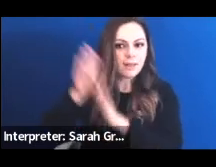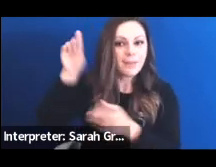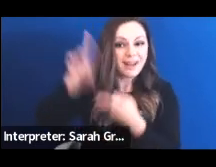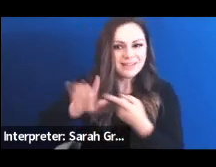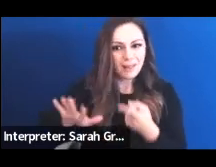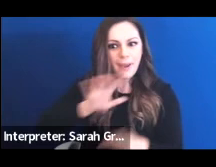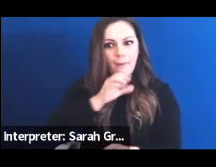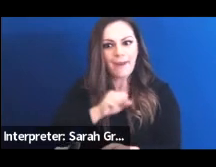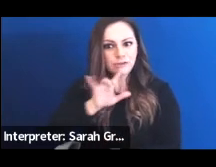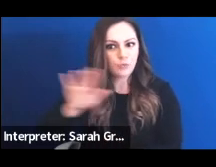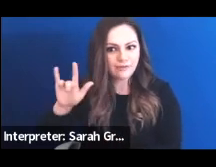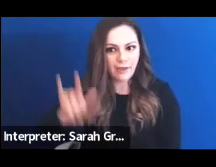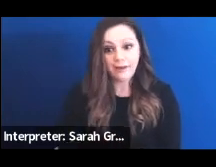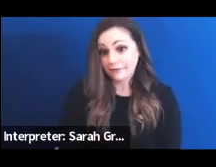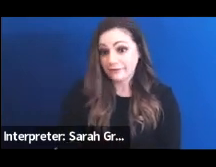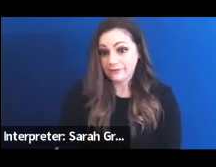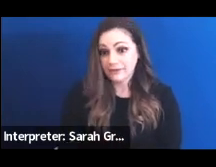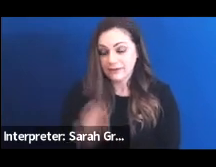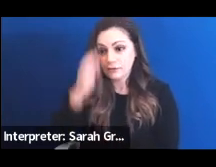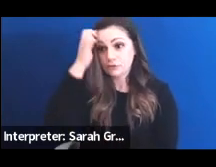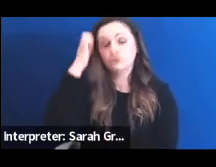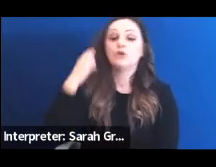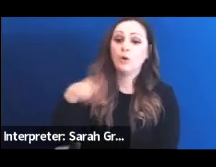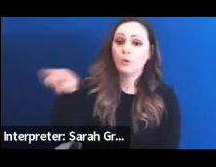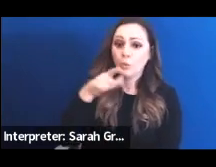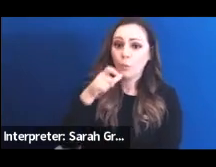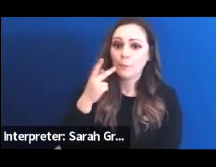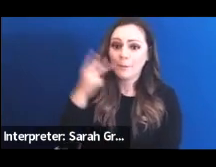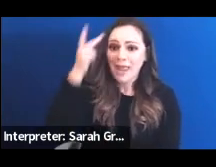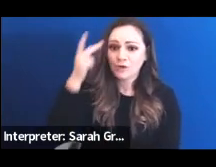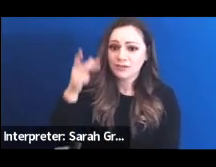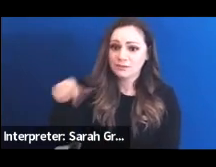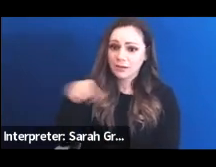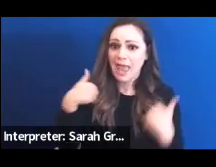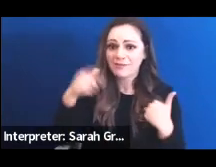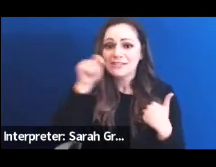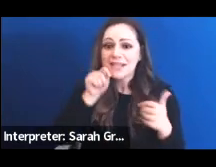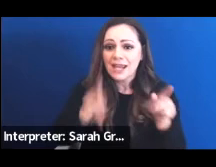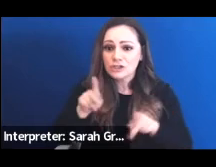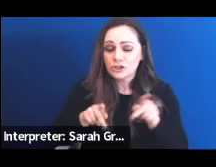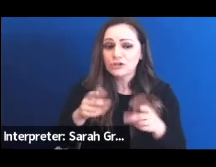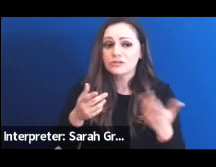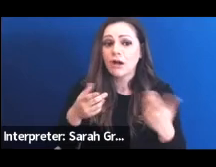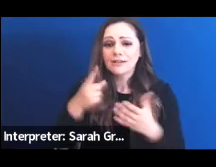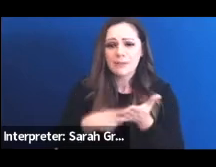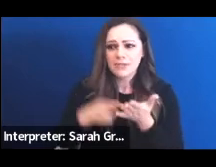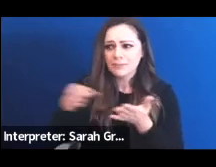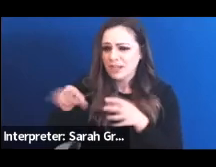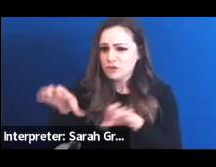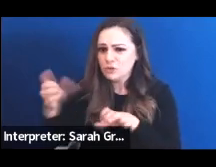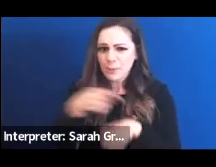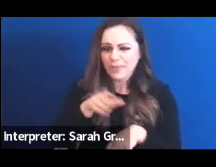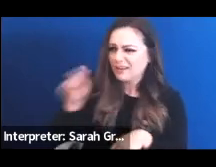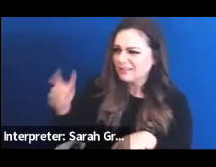is, those of you that have teenagers, ever wondered when your teenager does something and says, you ask them and they say they don't know why they